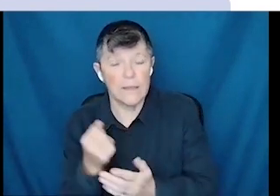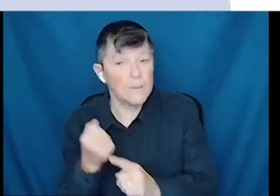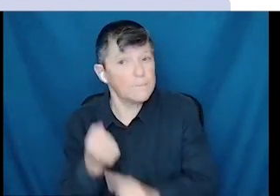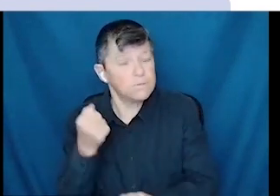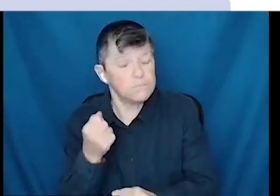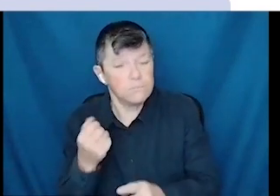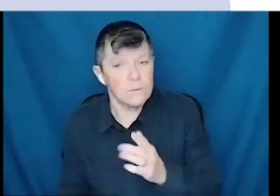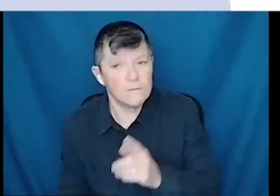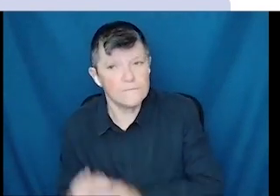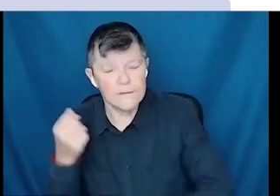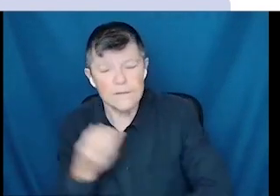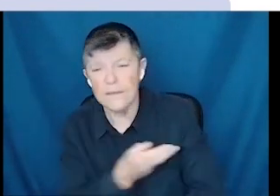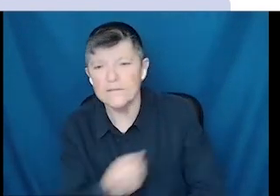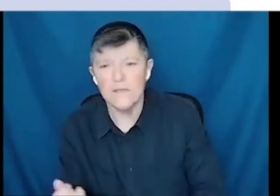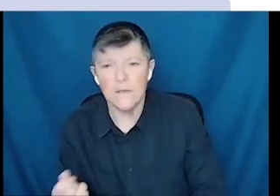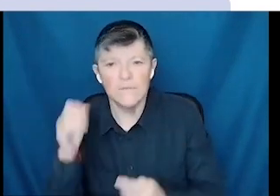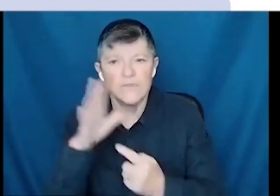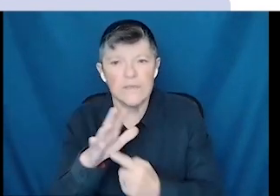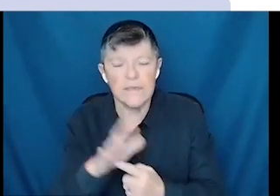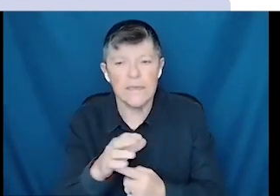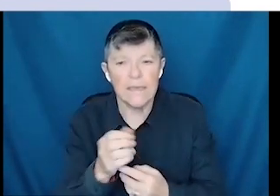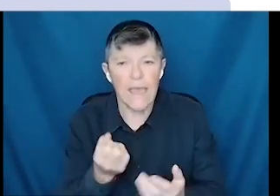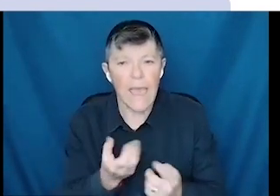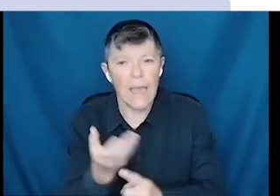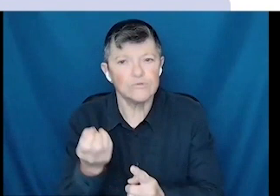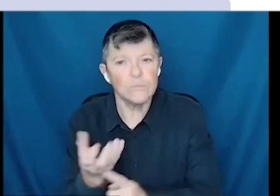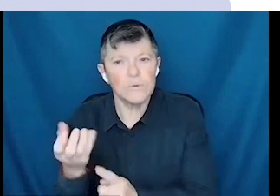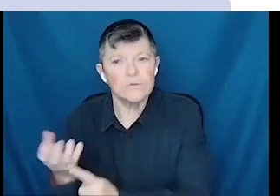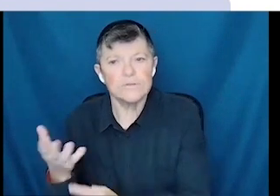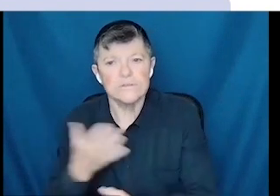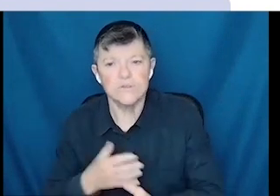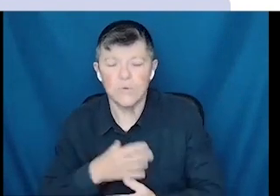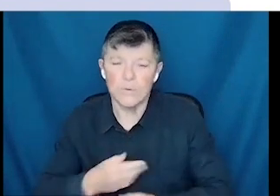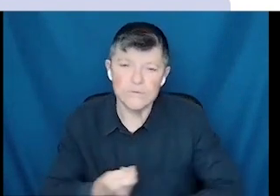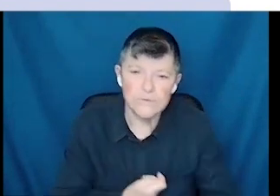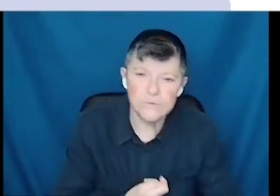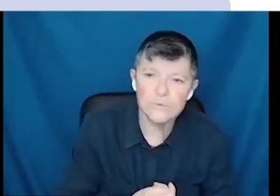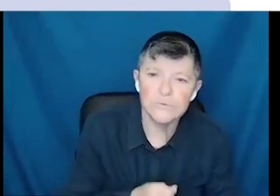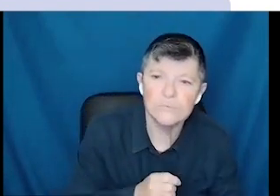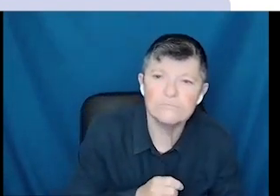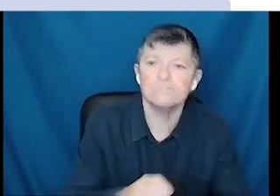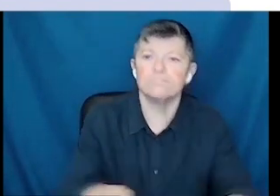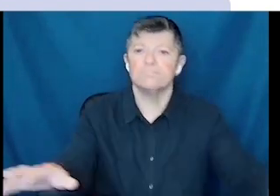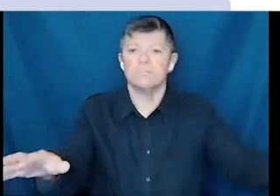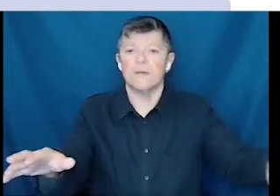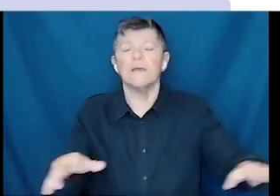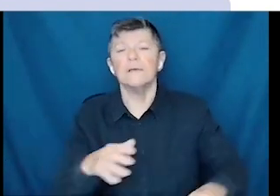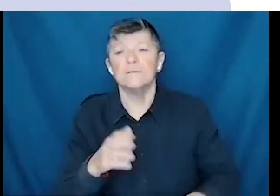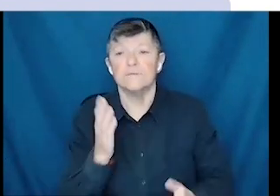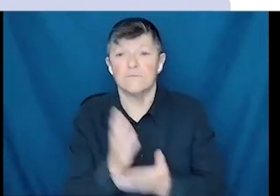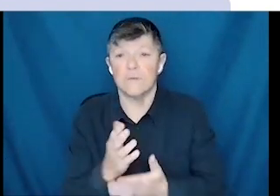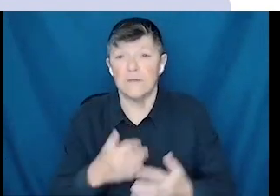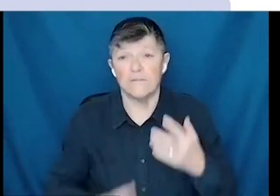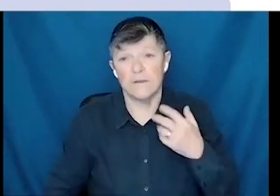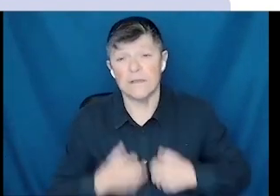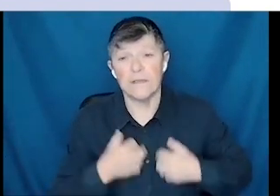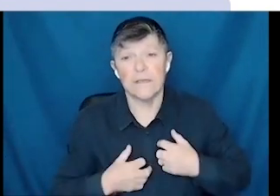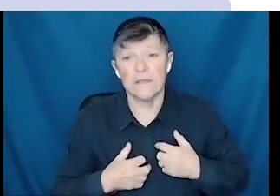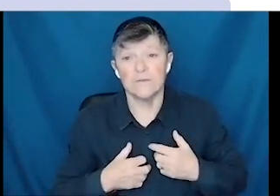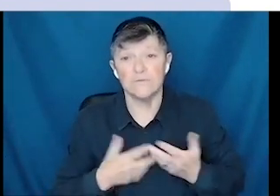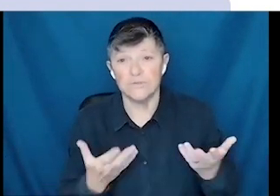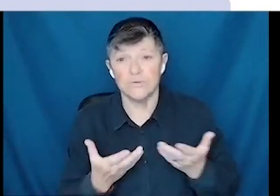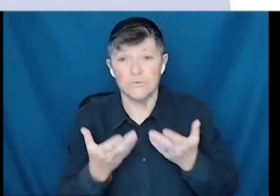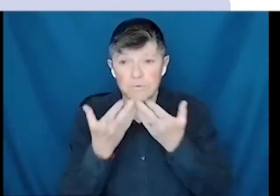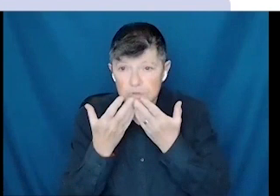key outputs that you would want to disseminate. So we would be really keen to showcase research that